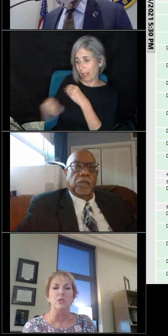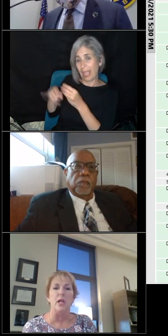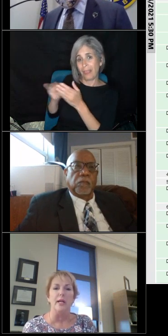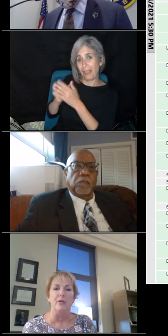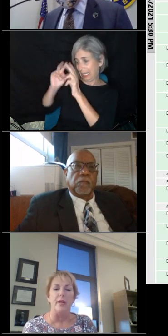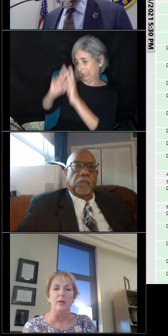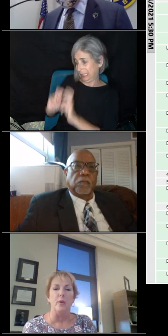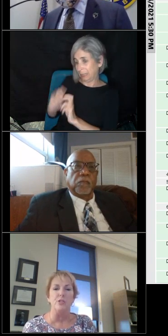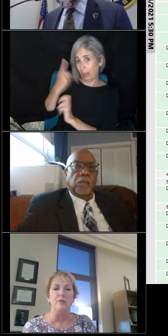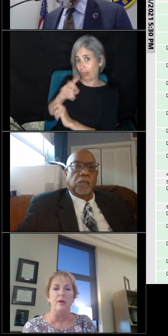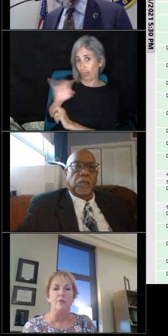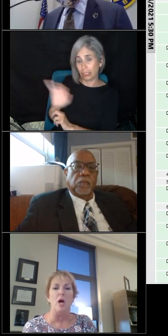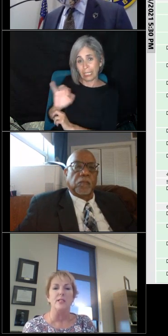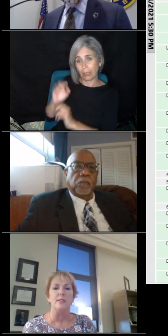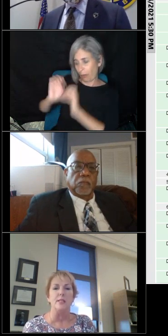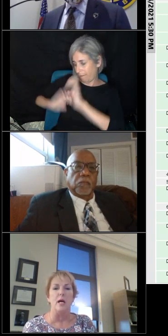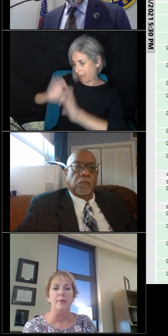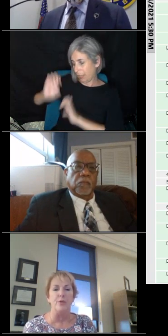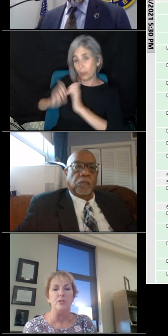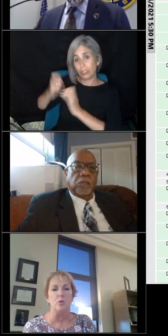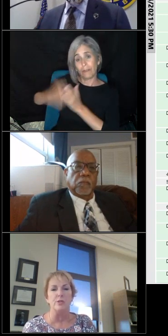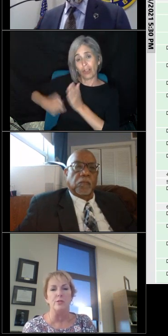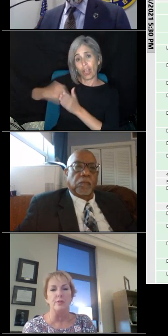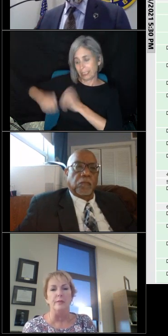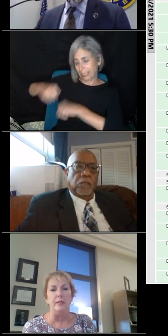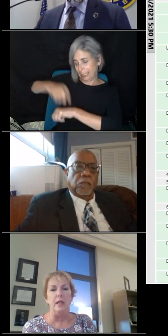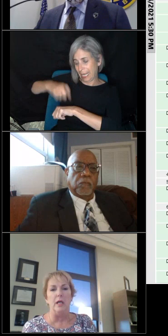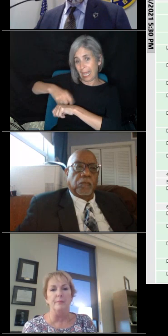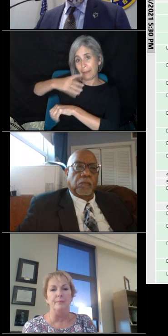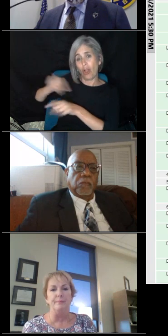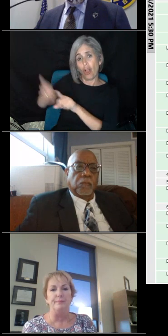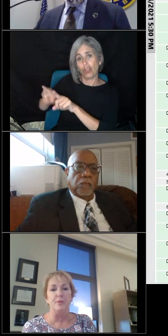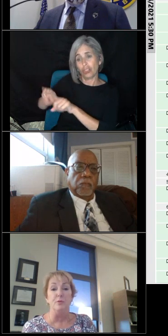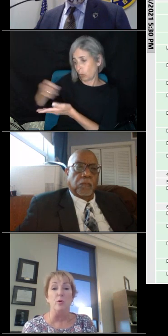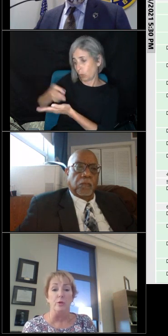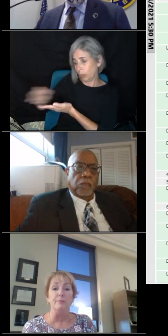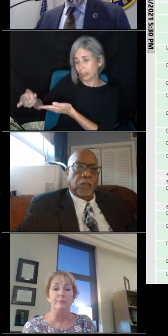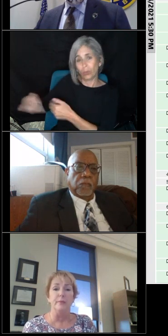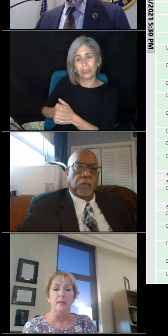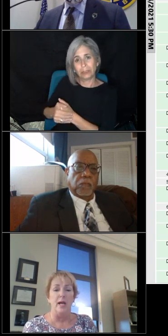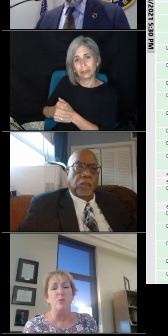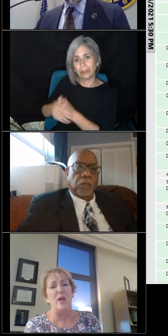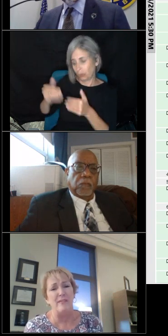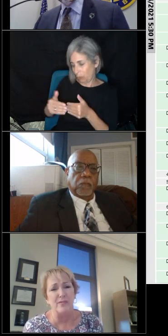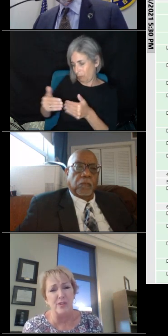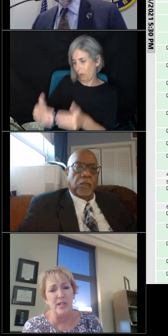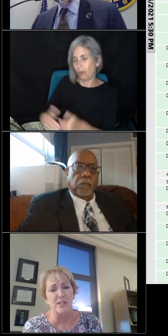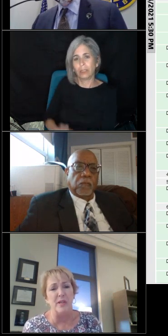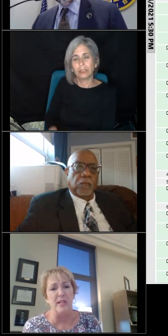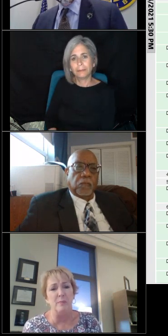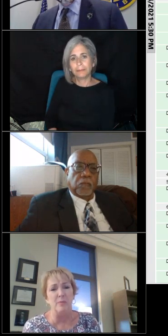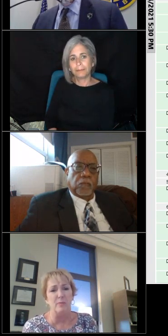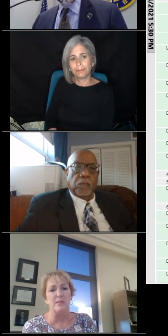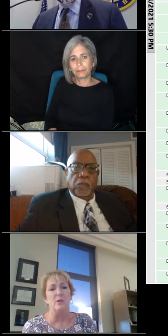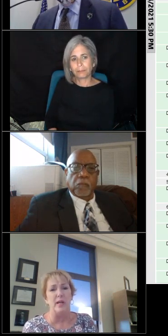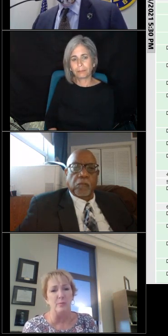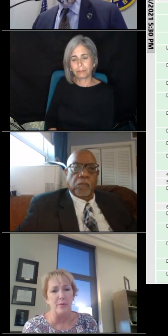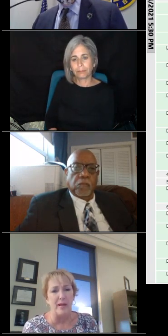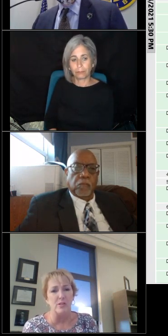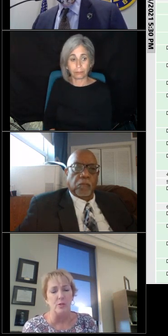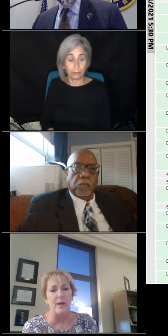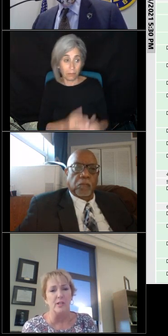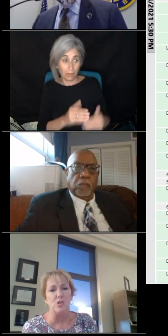assessment looks like, or evaluation of cost and time and resource to move forward. I won't have next meeting.